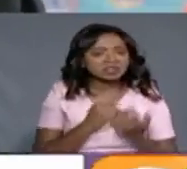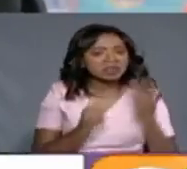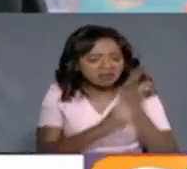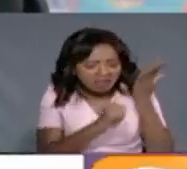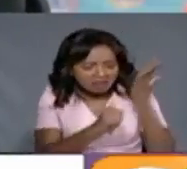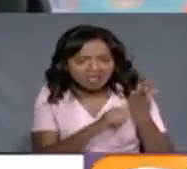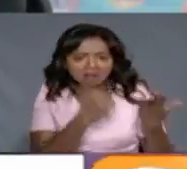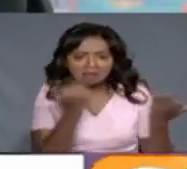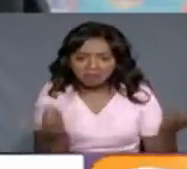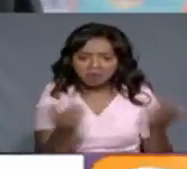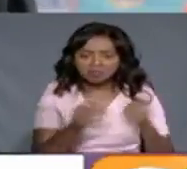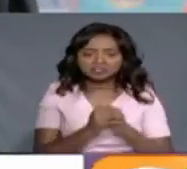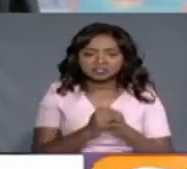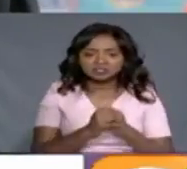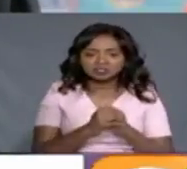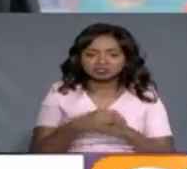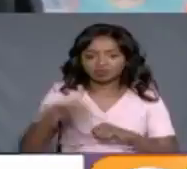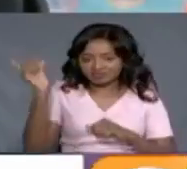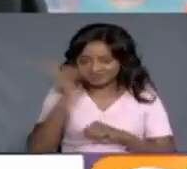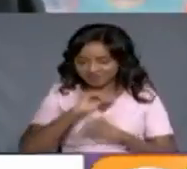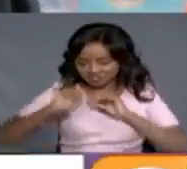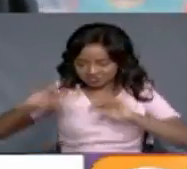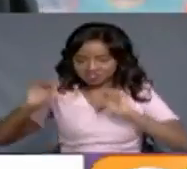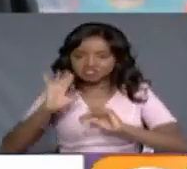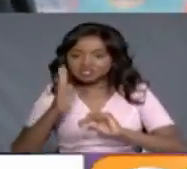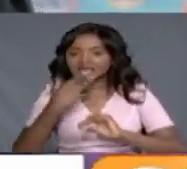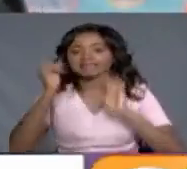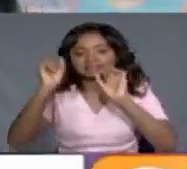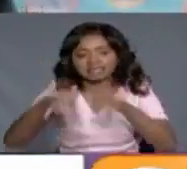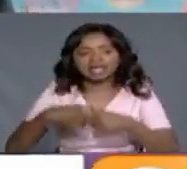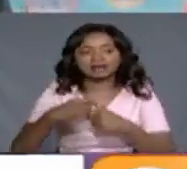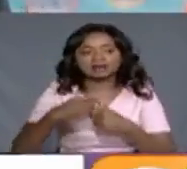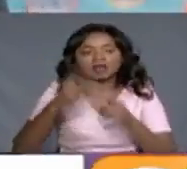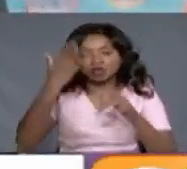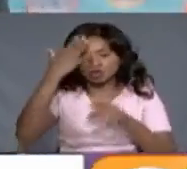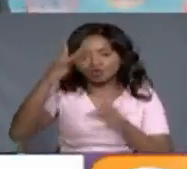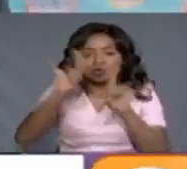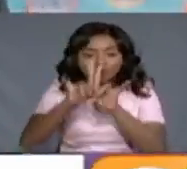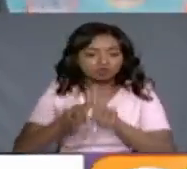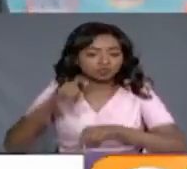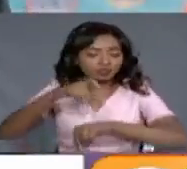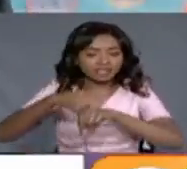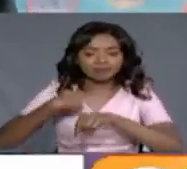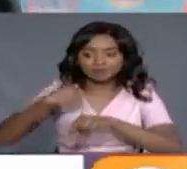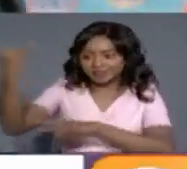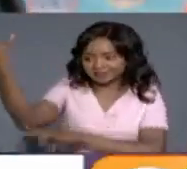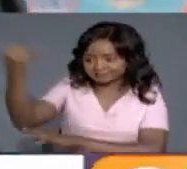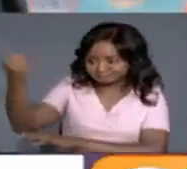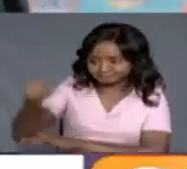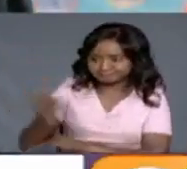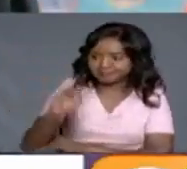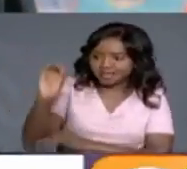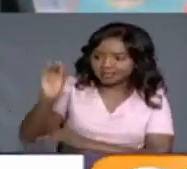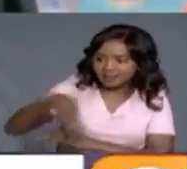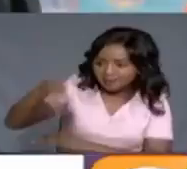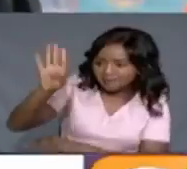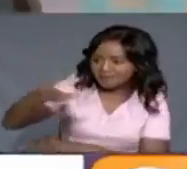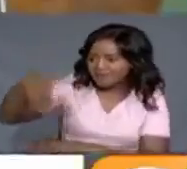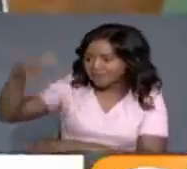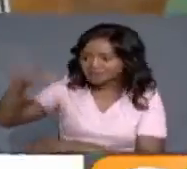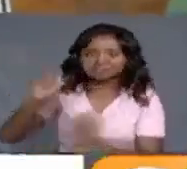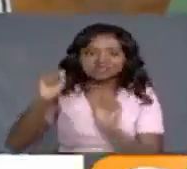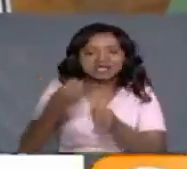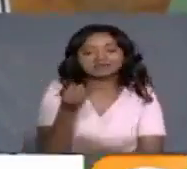time I'm teaching colors, they're able to identify. And also by the time we start drawing and doing different forms, they're able to